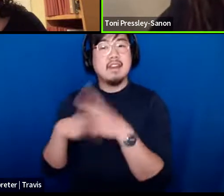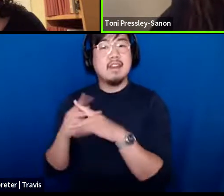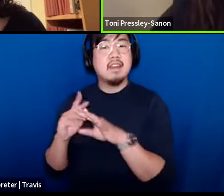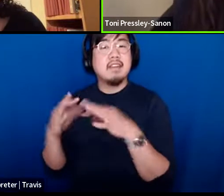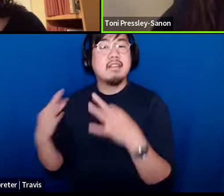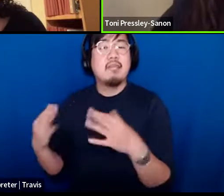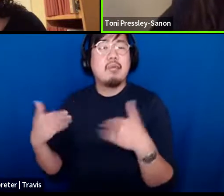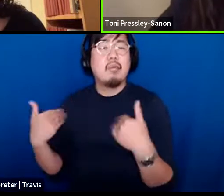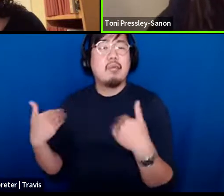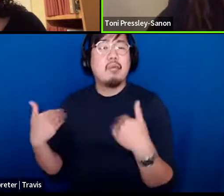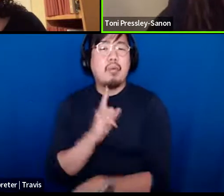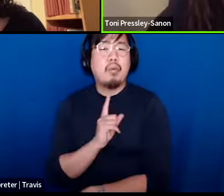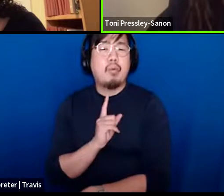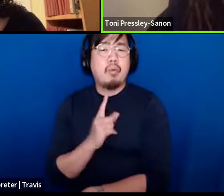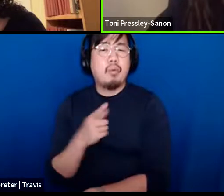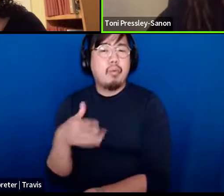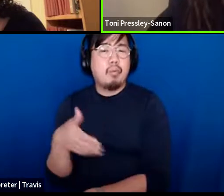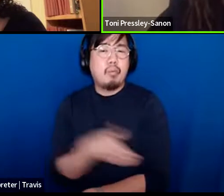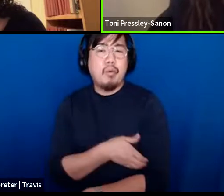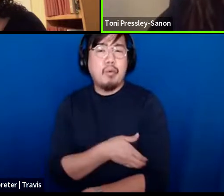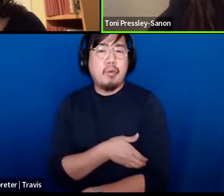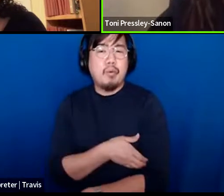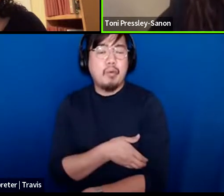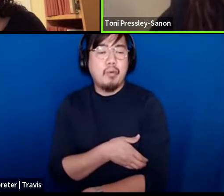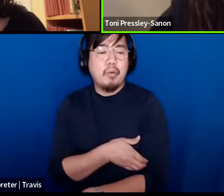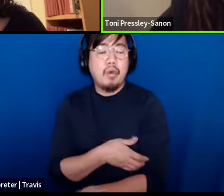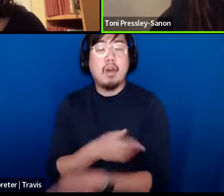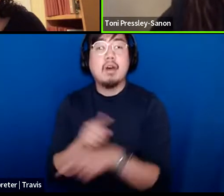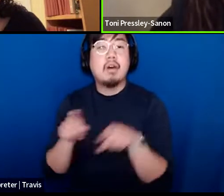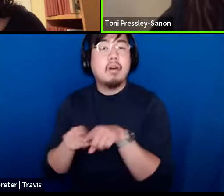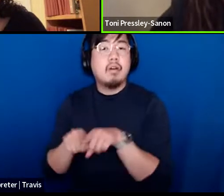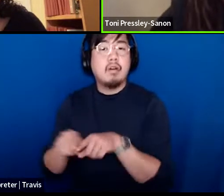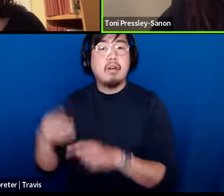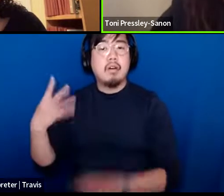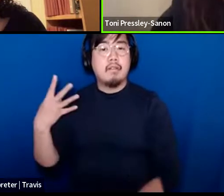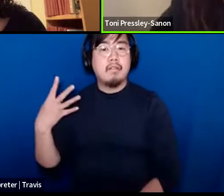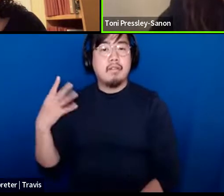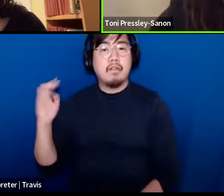profound. And that the four elements